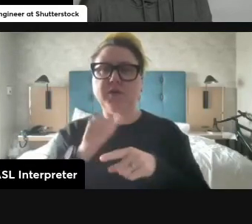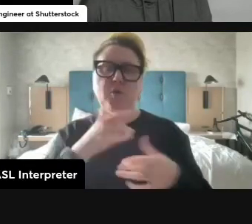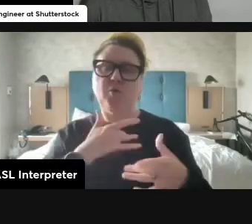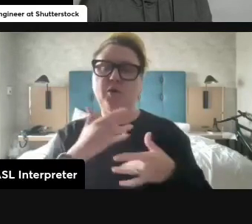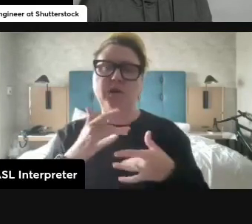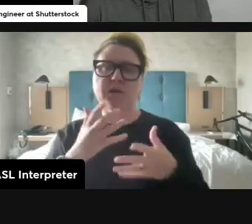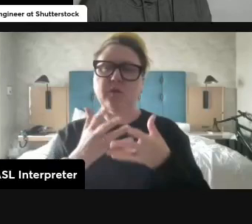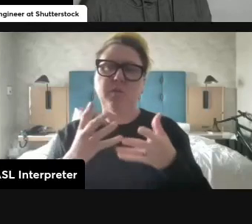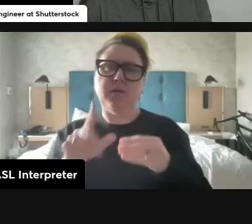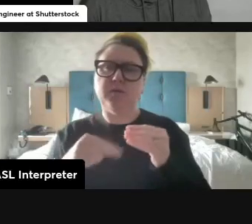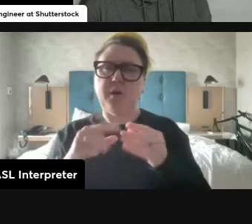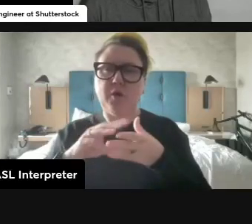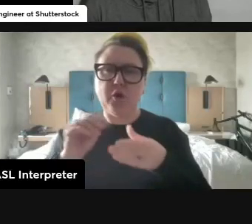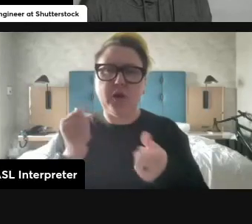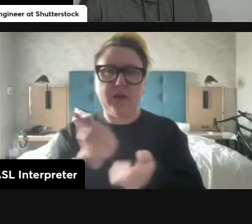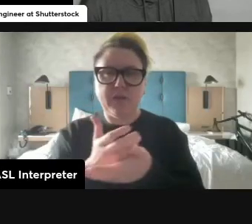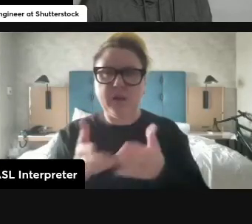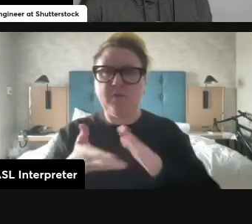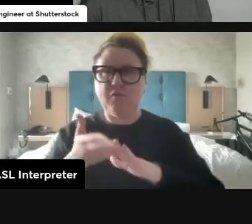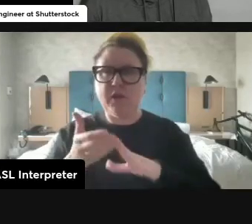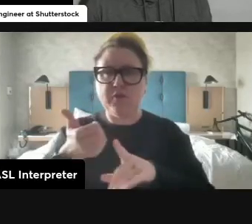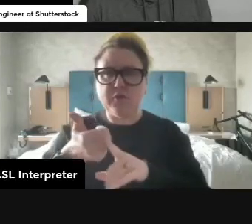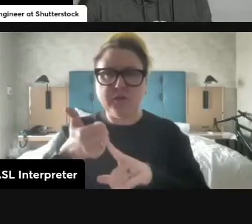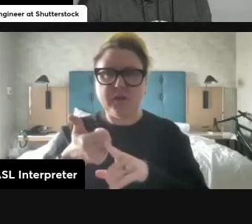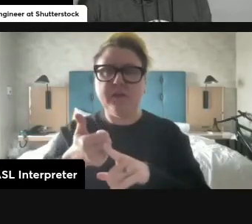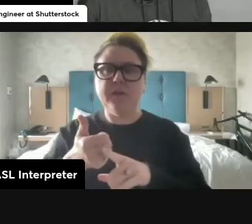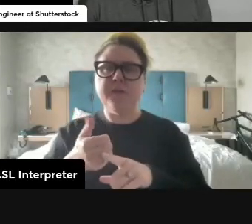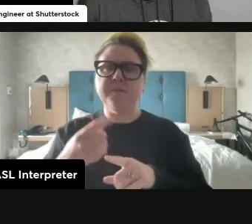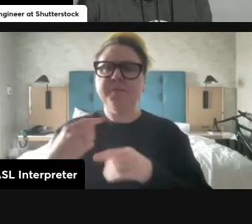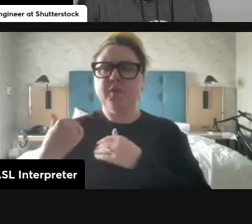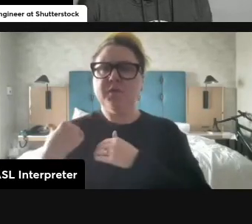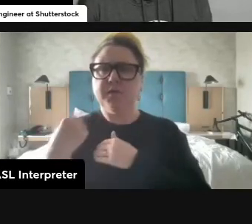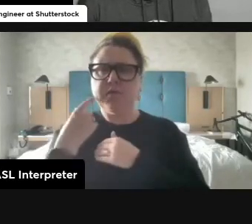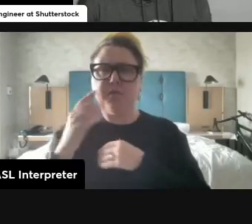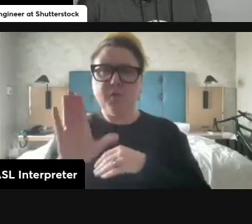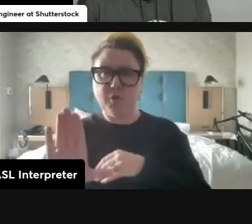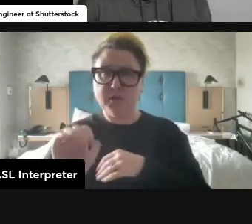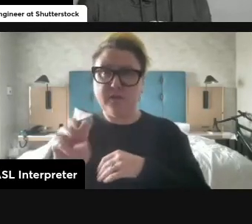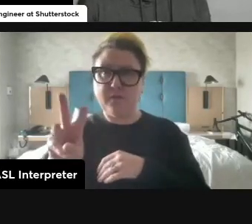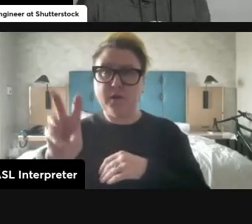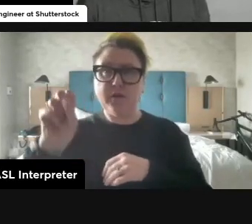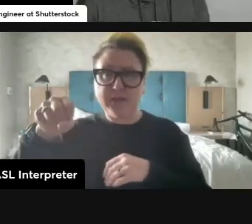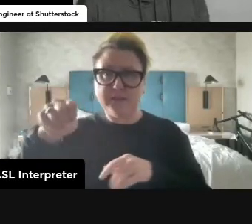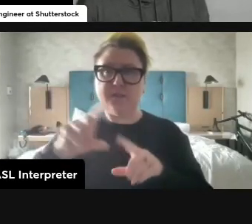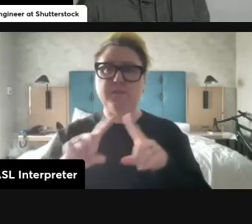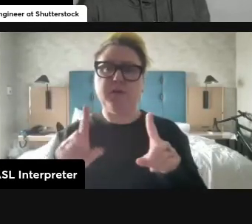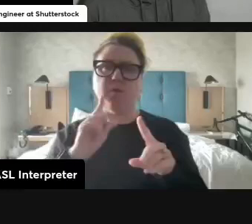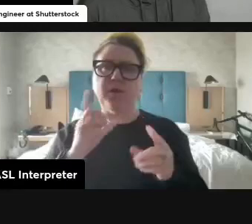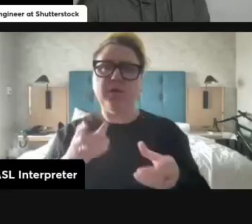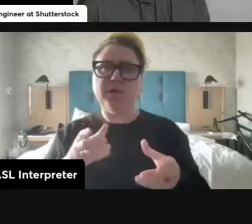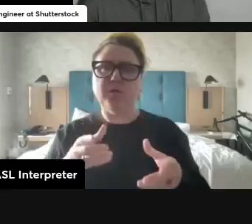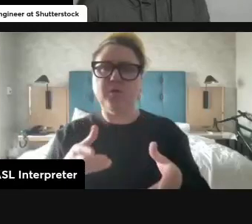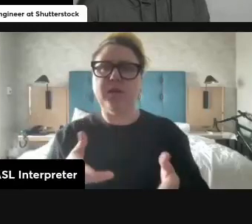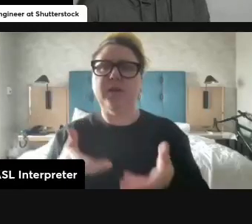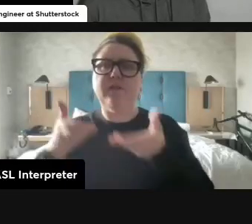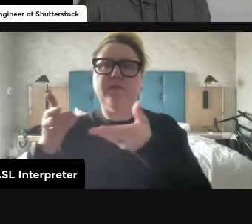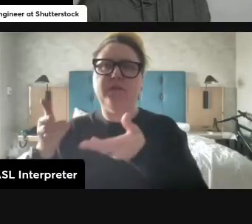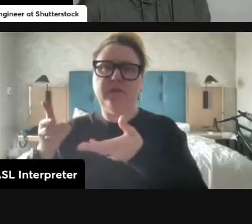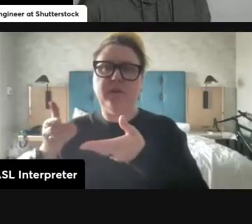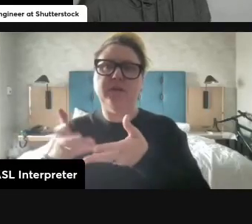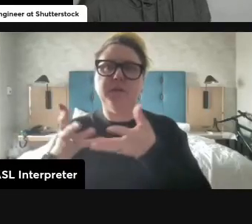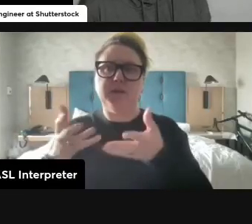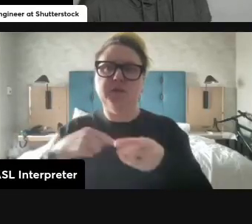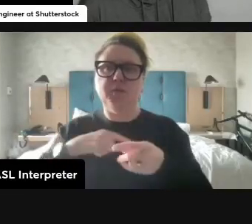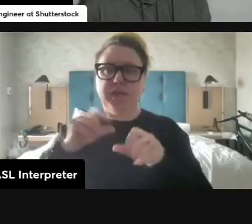about learning everything, running everything yourself. You're accountable for your software, but we're going to try to lift as much as we can for you. So